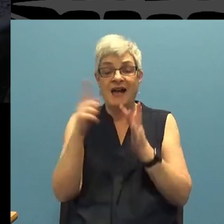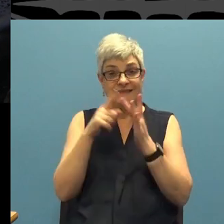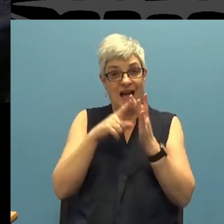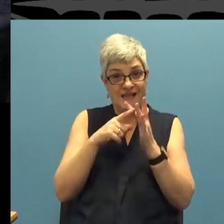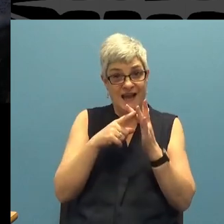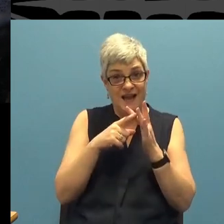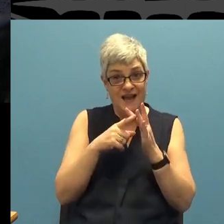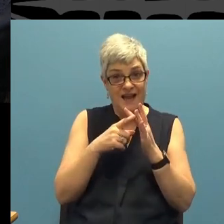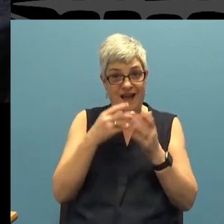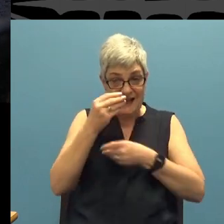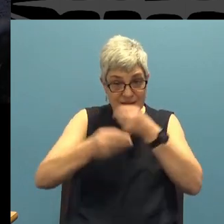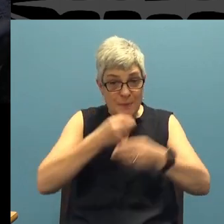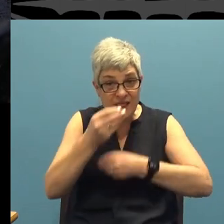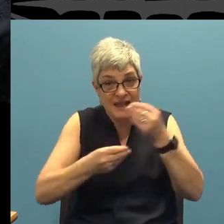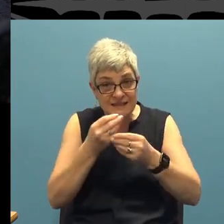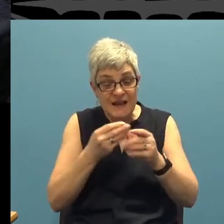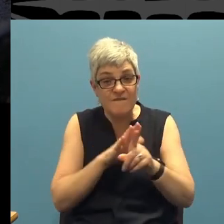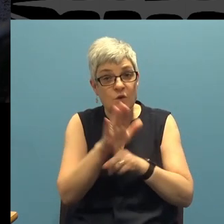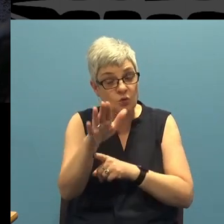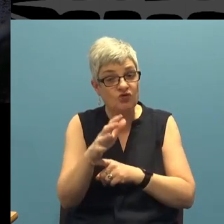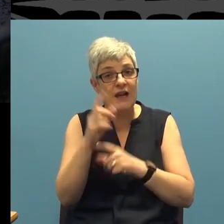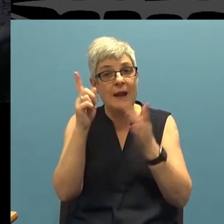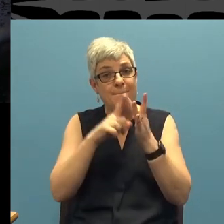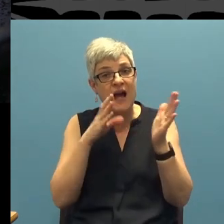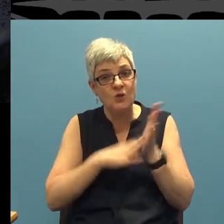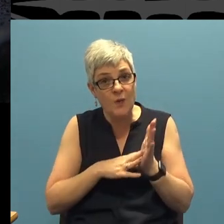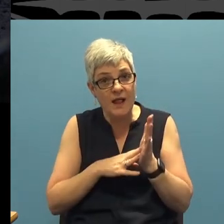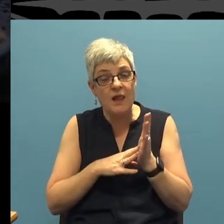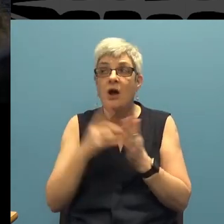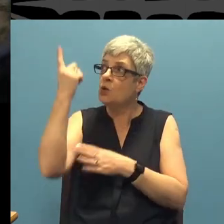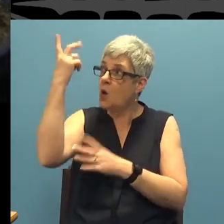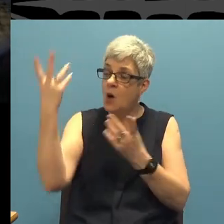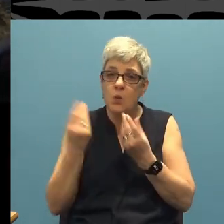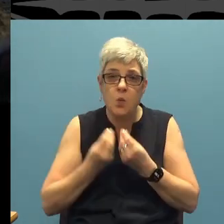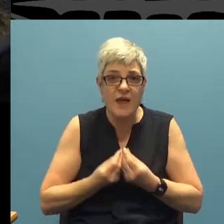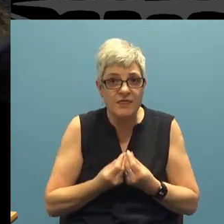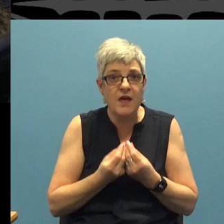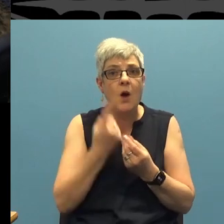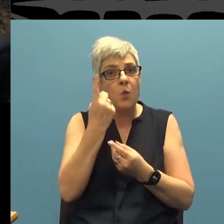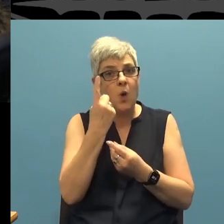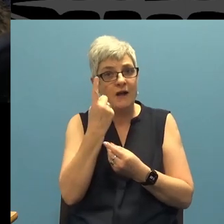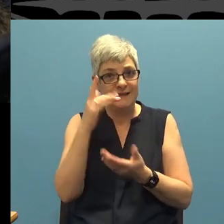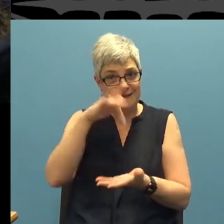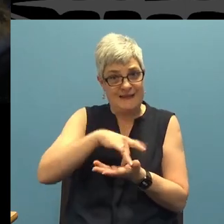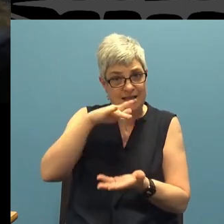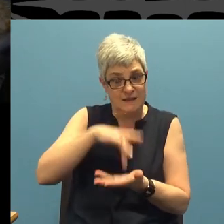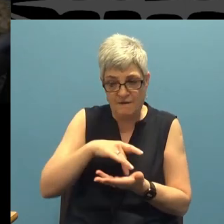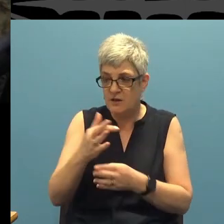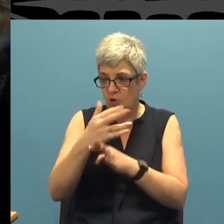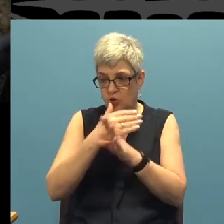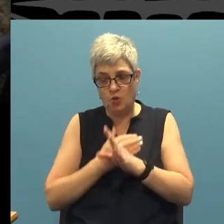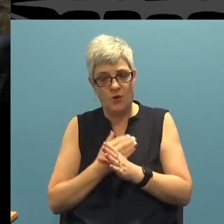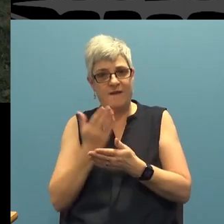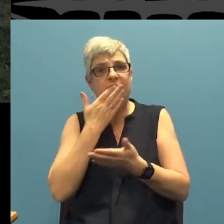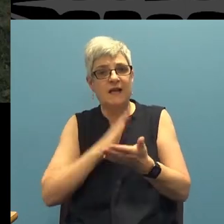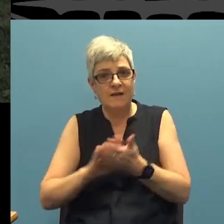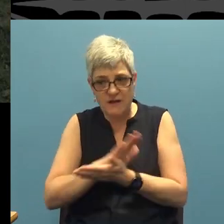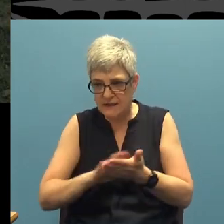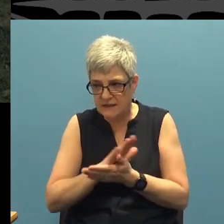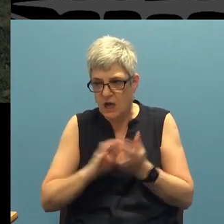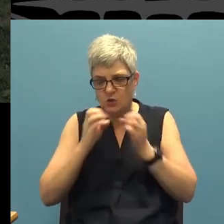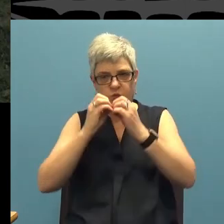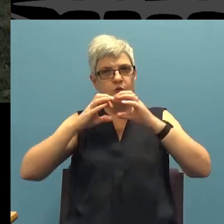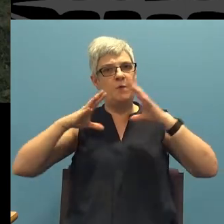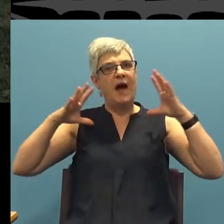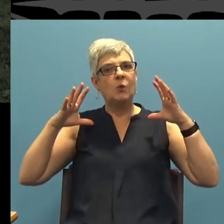waxed lyrical about a future Emmanuel, God with us, one who'd be central to the story of forgiveness. So zoom out from